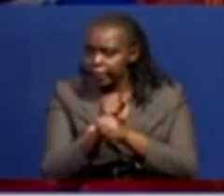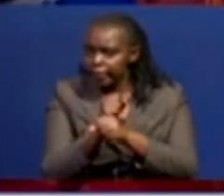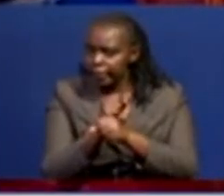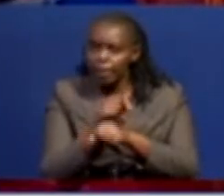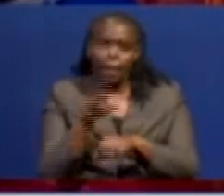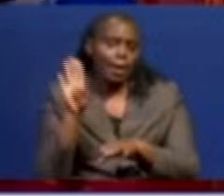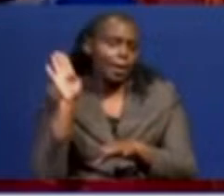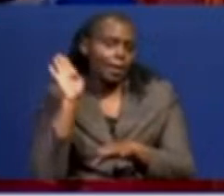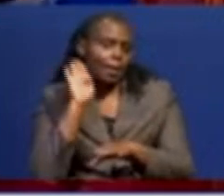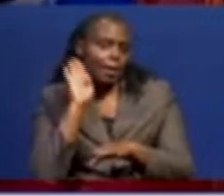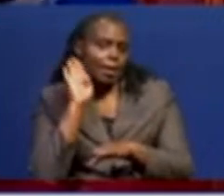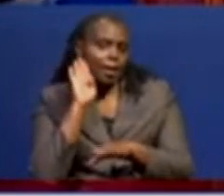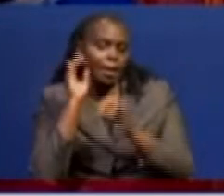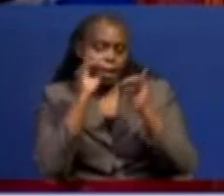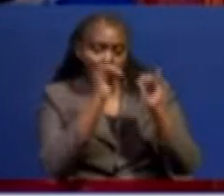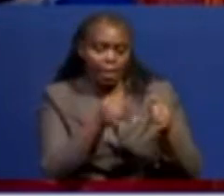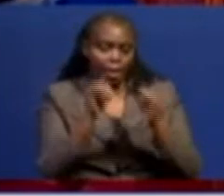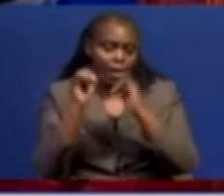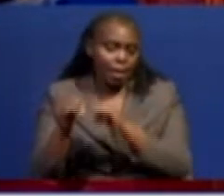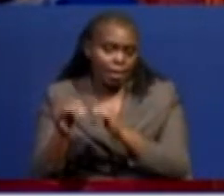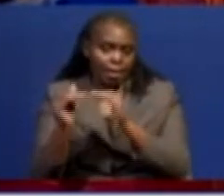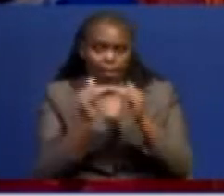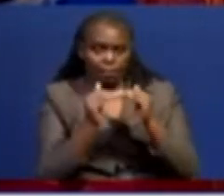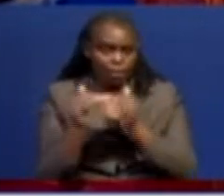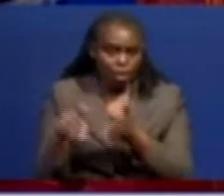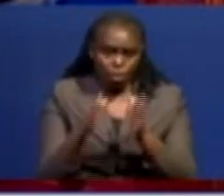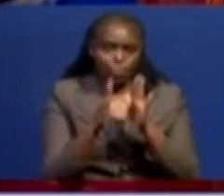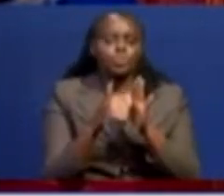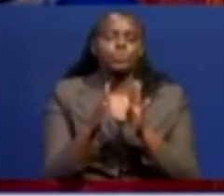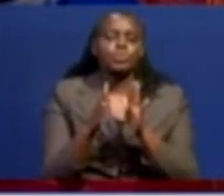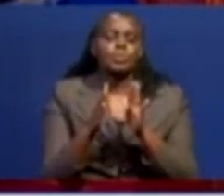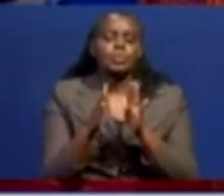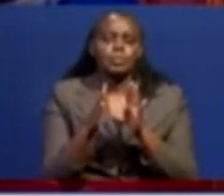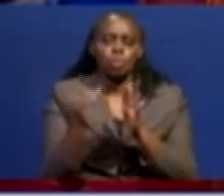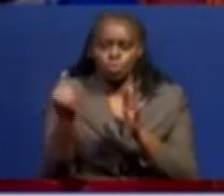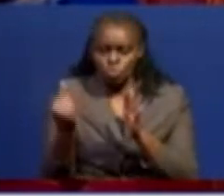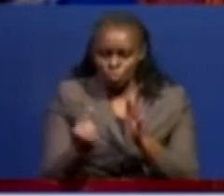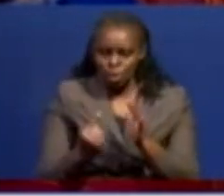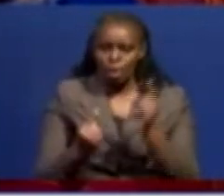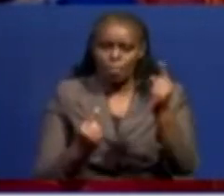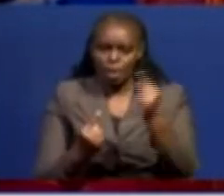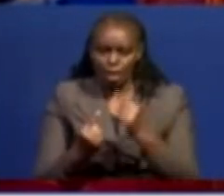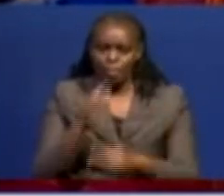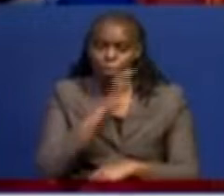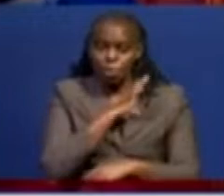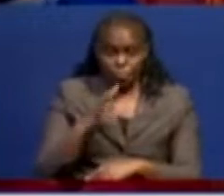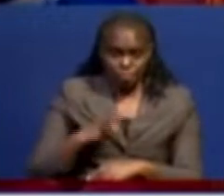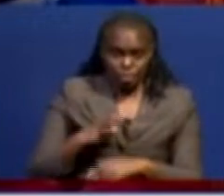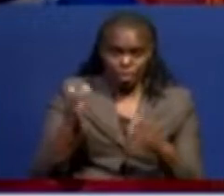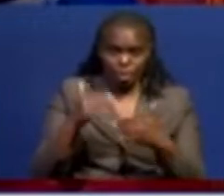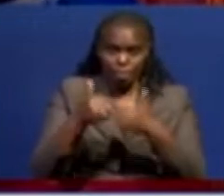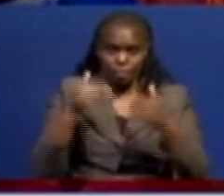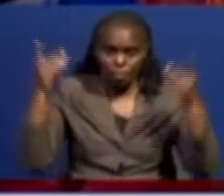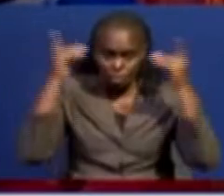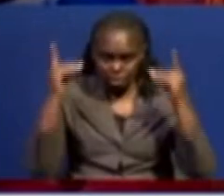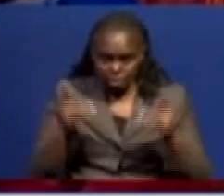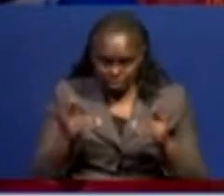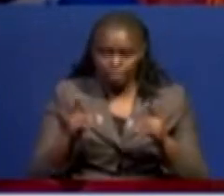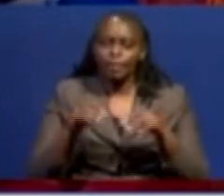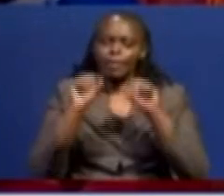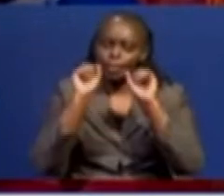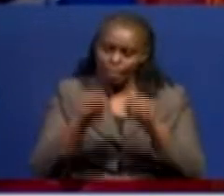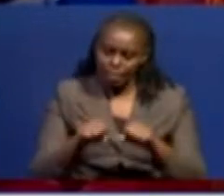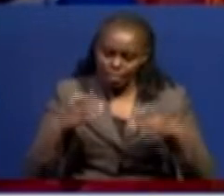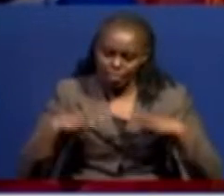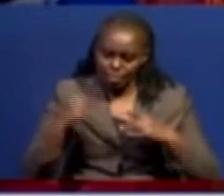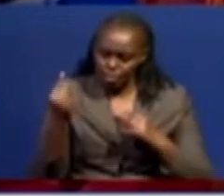a hearing, or did you give these individuals a fair opportunity to appear before the committee before the decision was